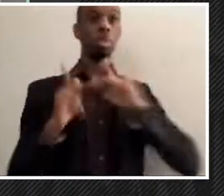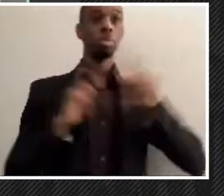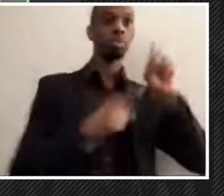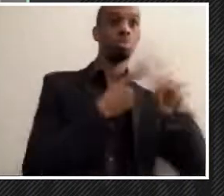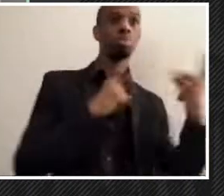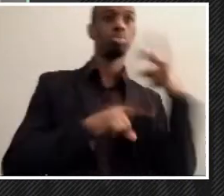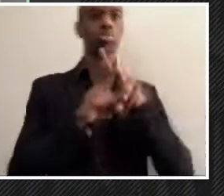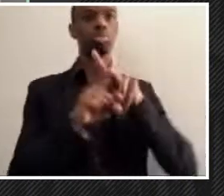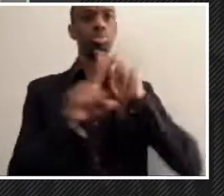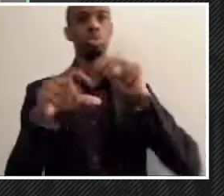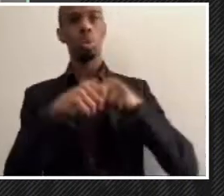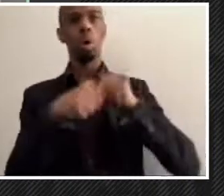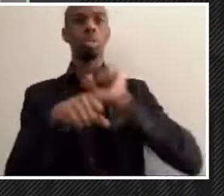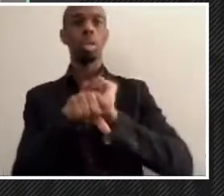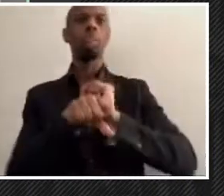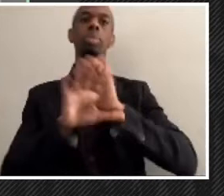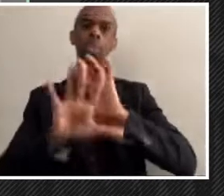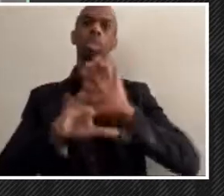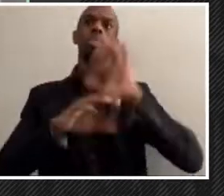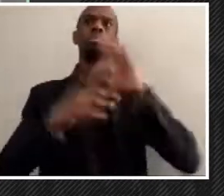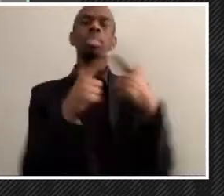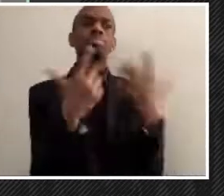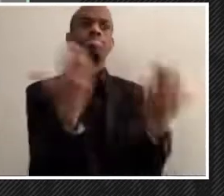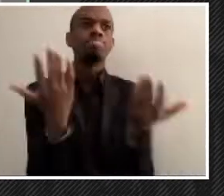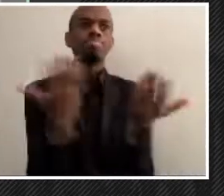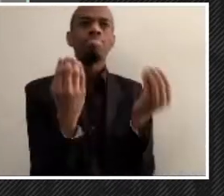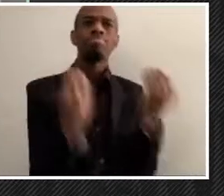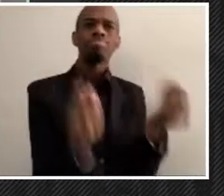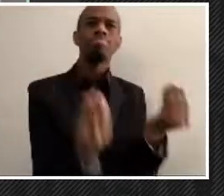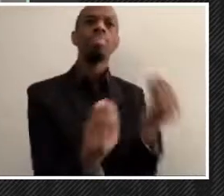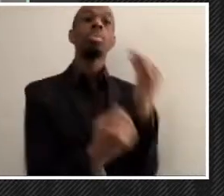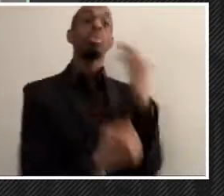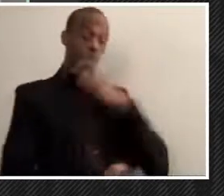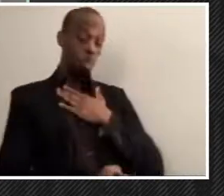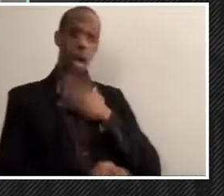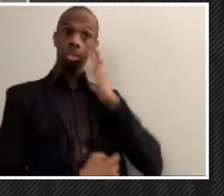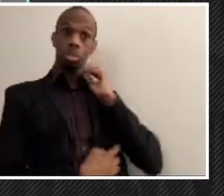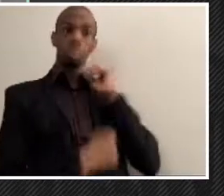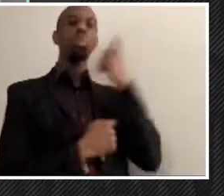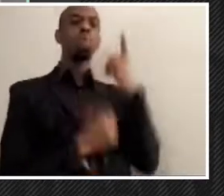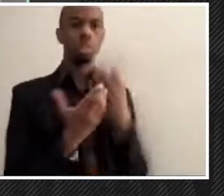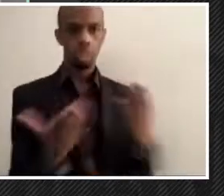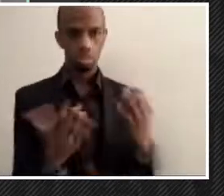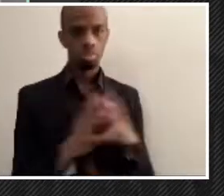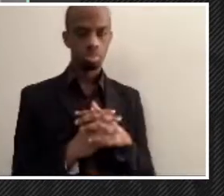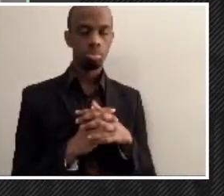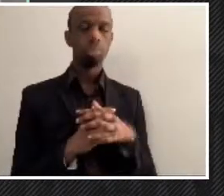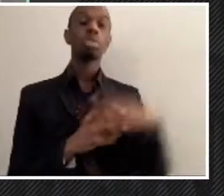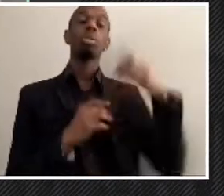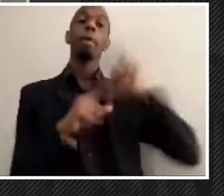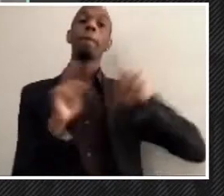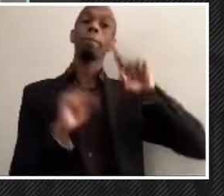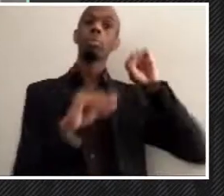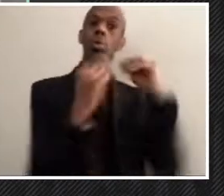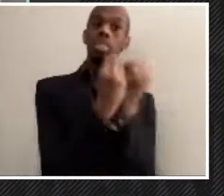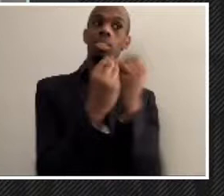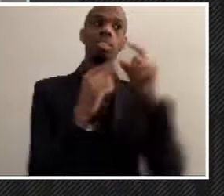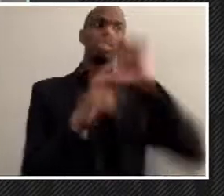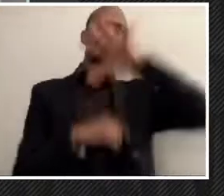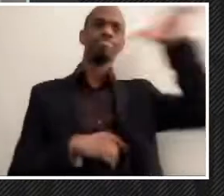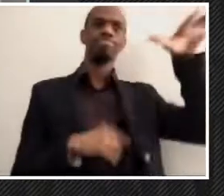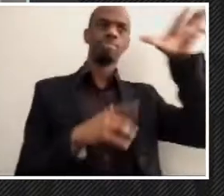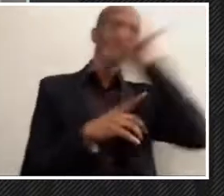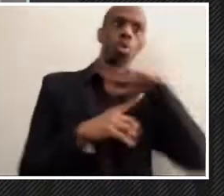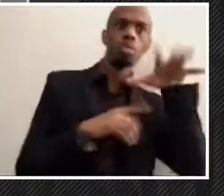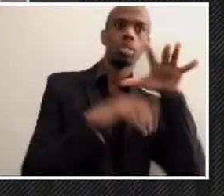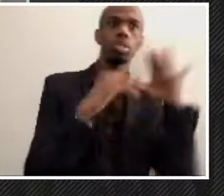the ACLU has an incredible opportunity. Organizations across the country have an incredible opportunity to make a new home